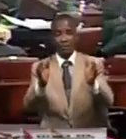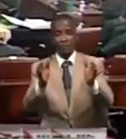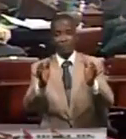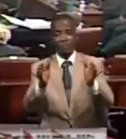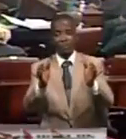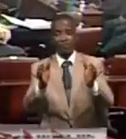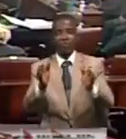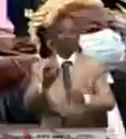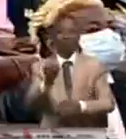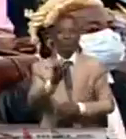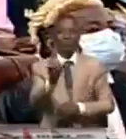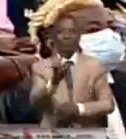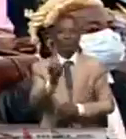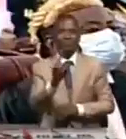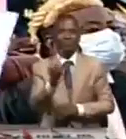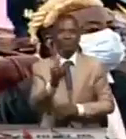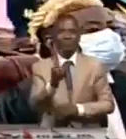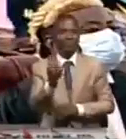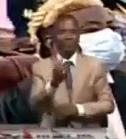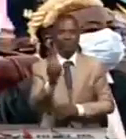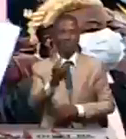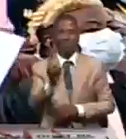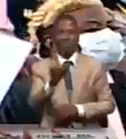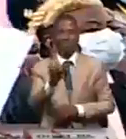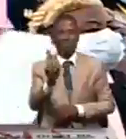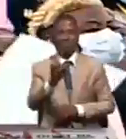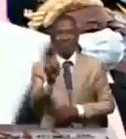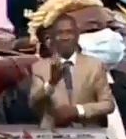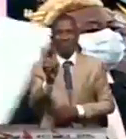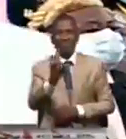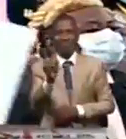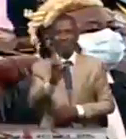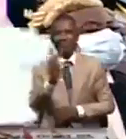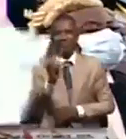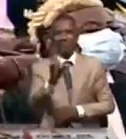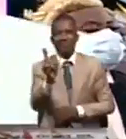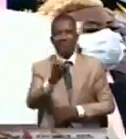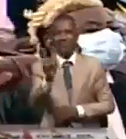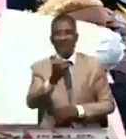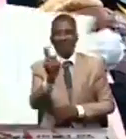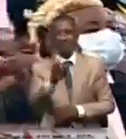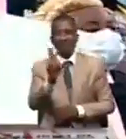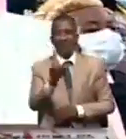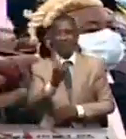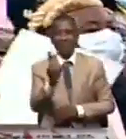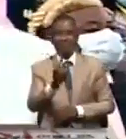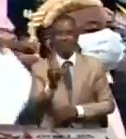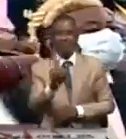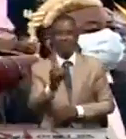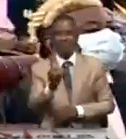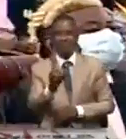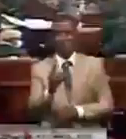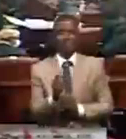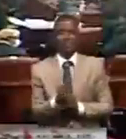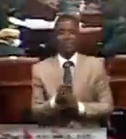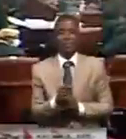lord, with the greatest respect, yes, let's just stick to what we're familiar with. If you say prosecution in the civil... Okay, so if the plaintiff